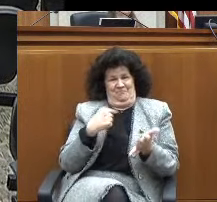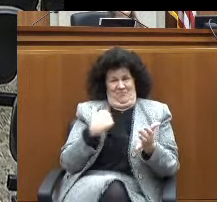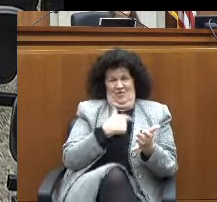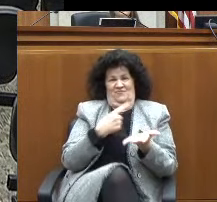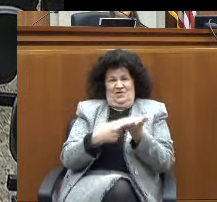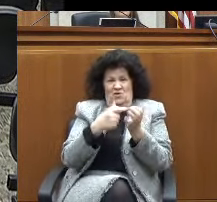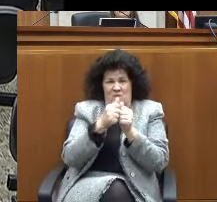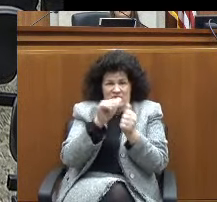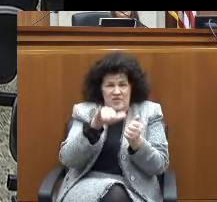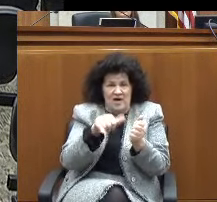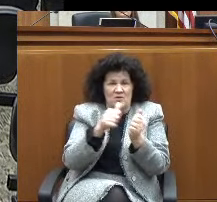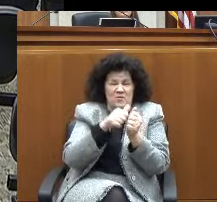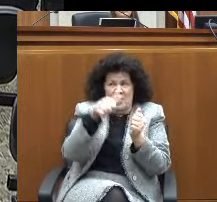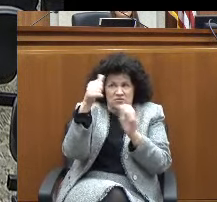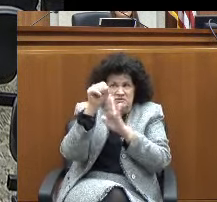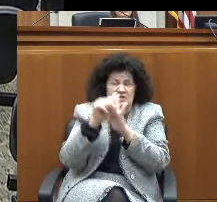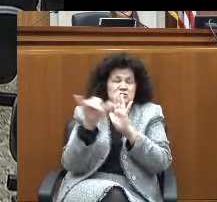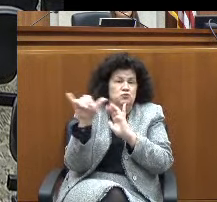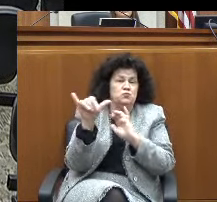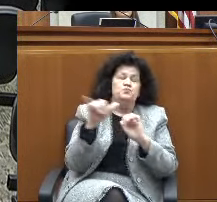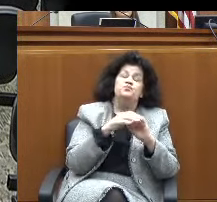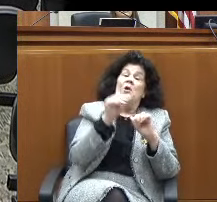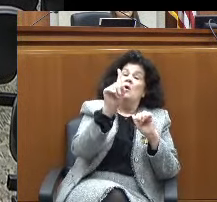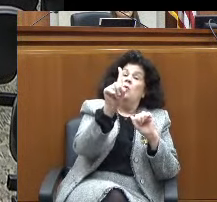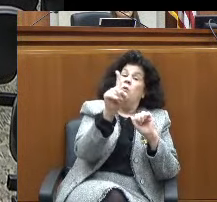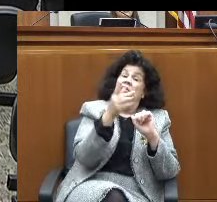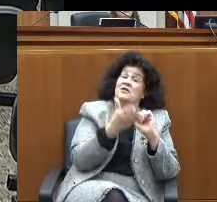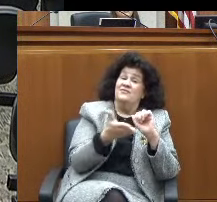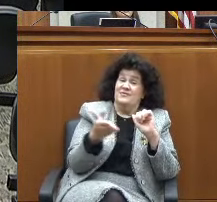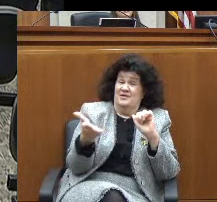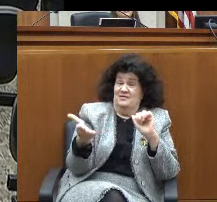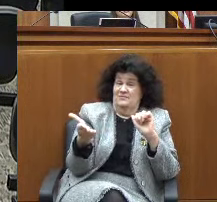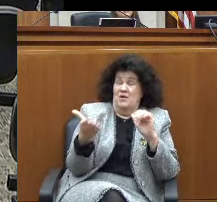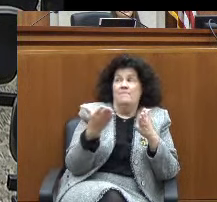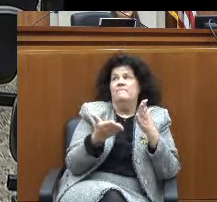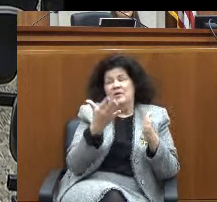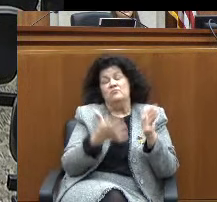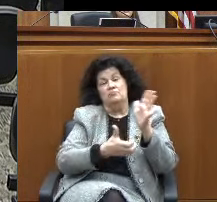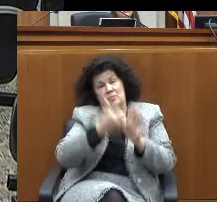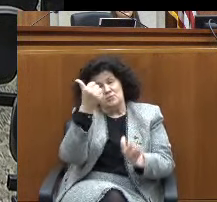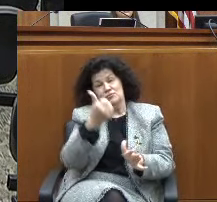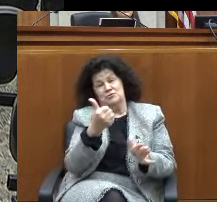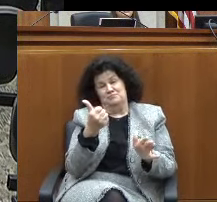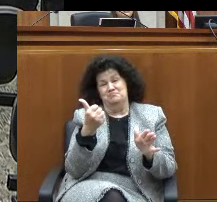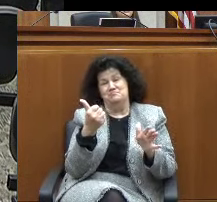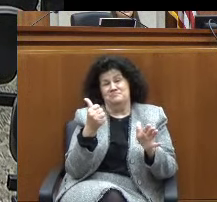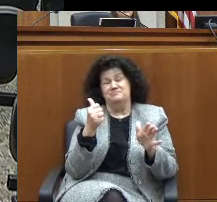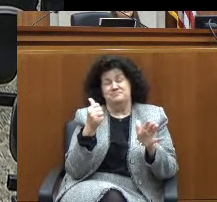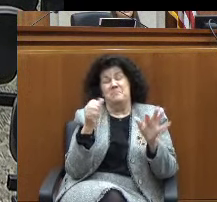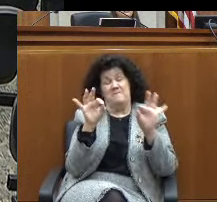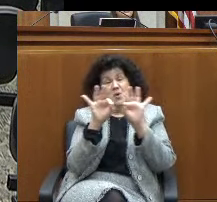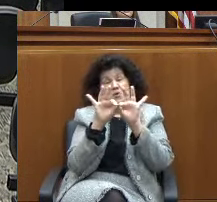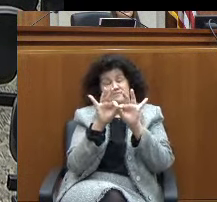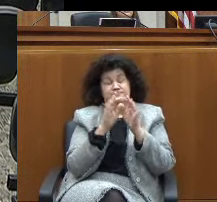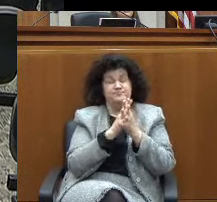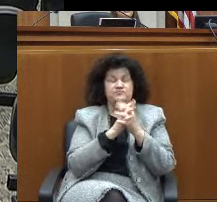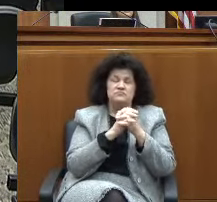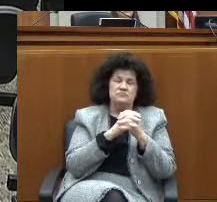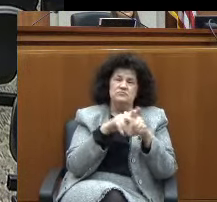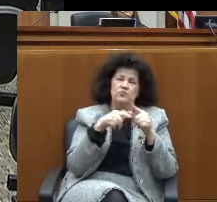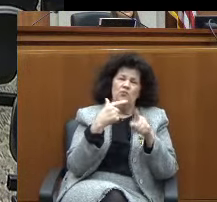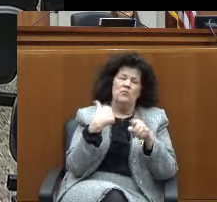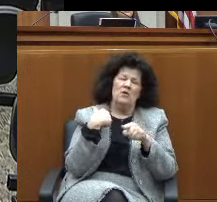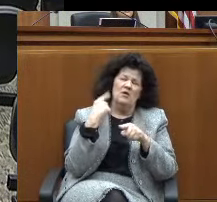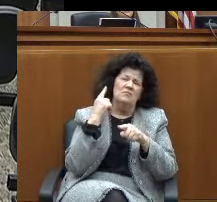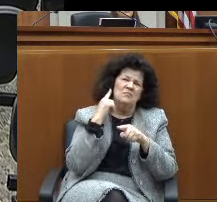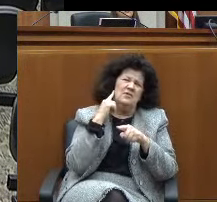we've talked about with other states as well. I think one thing, or maybe the most important thing, is when hearing what other states are